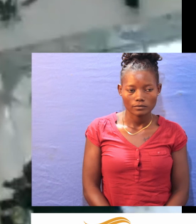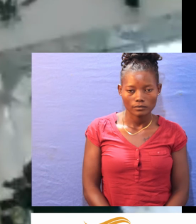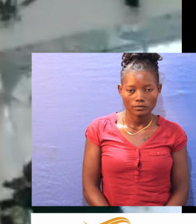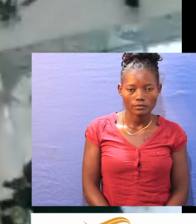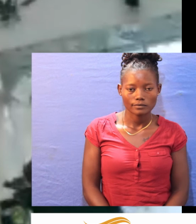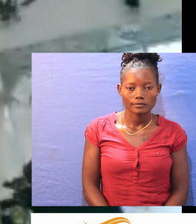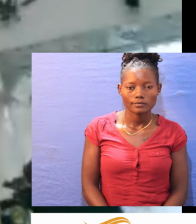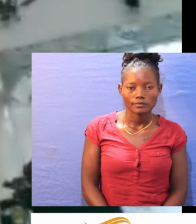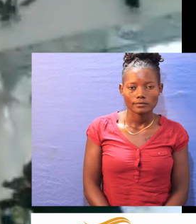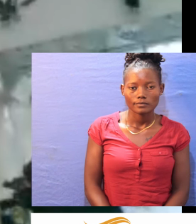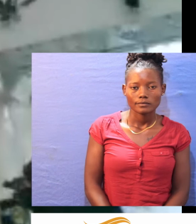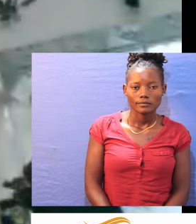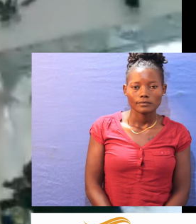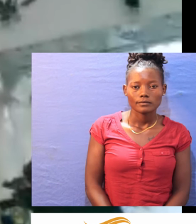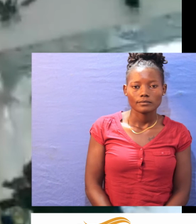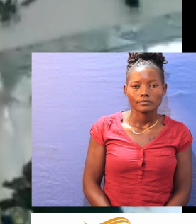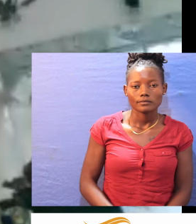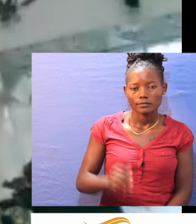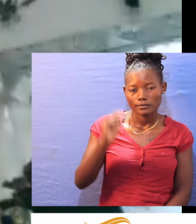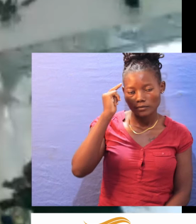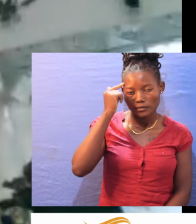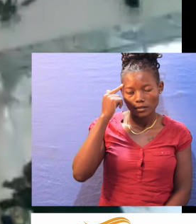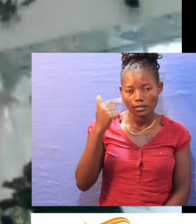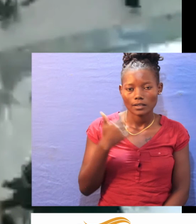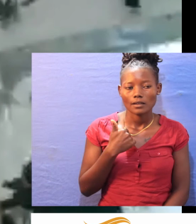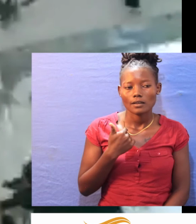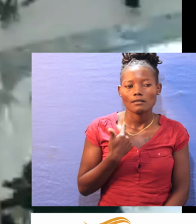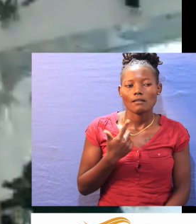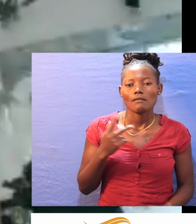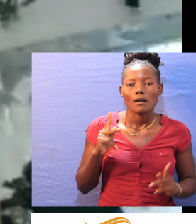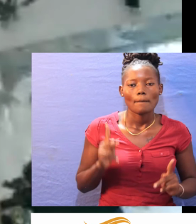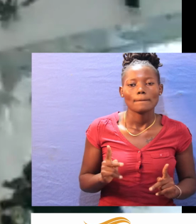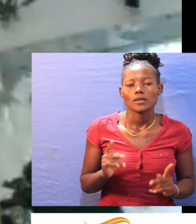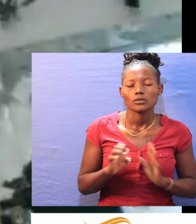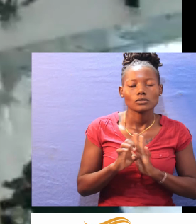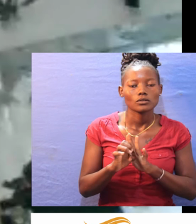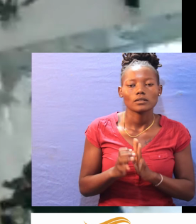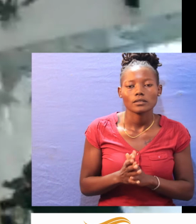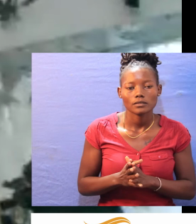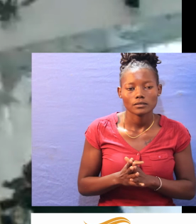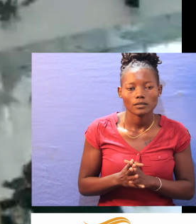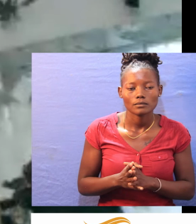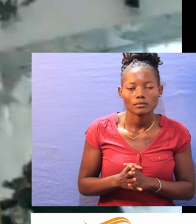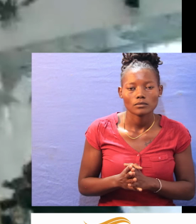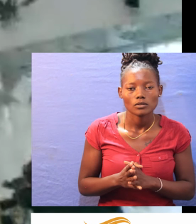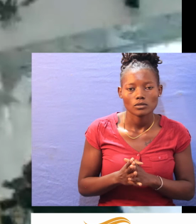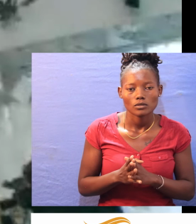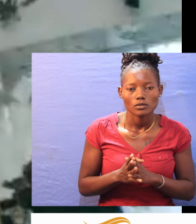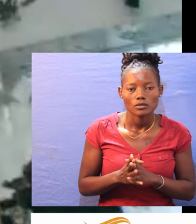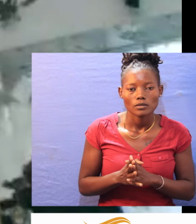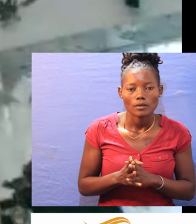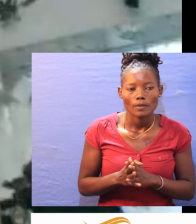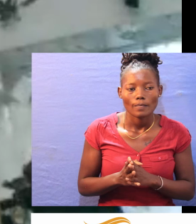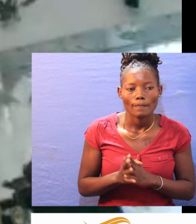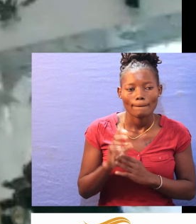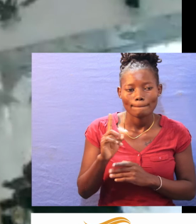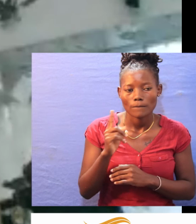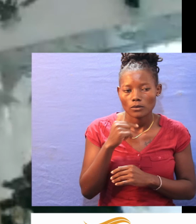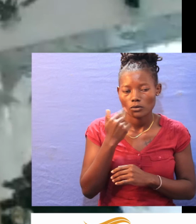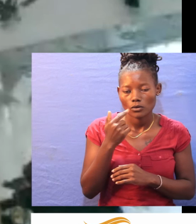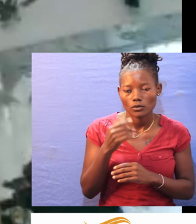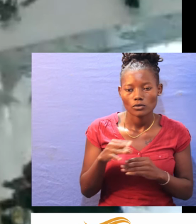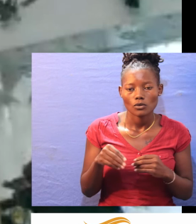I guess I'll answer personally. Of course, as a coach, I always wanted to produce the